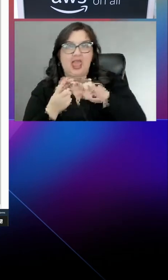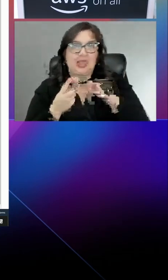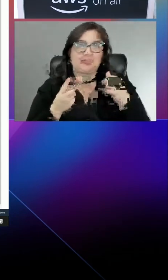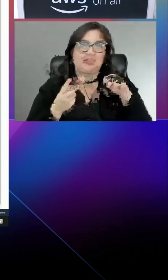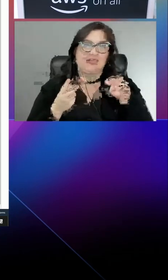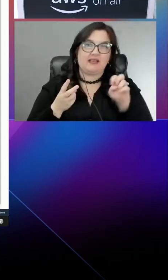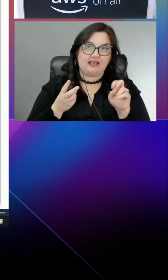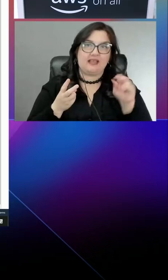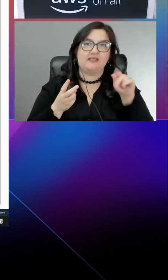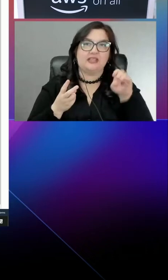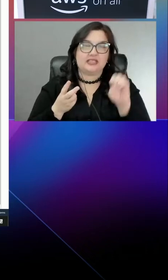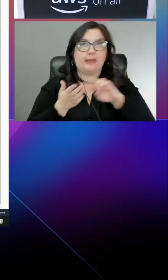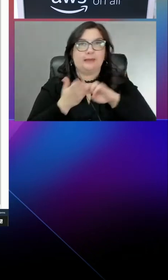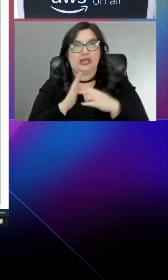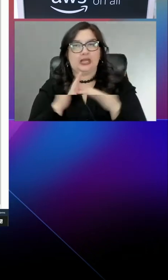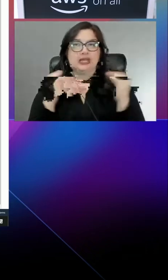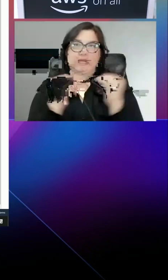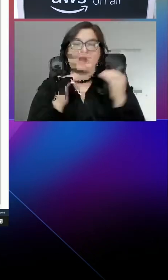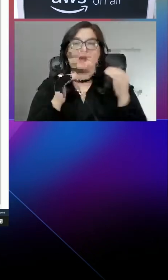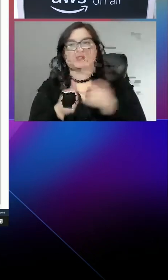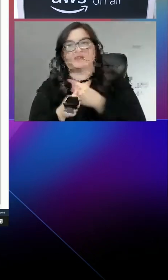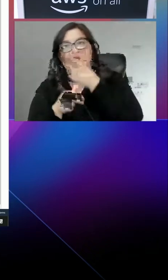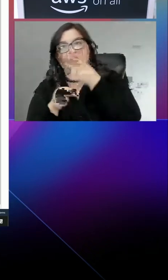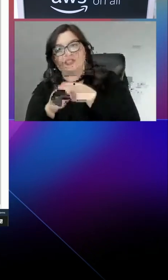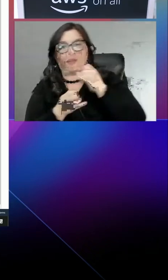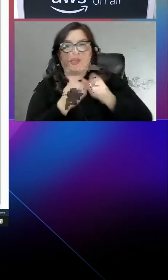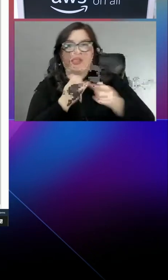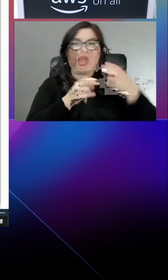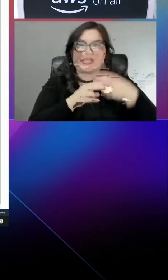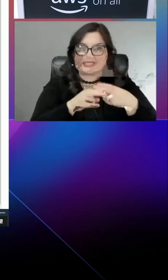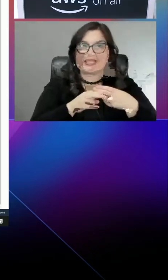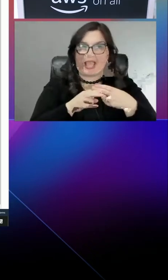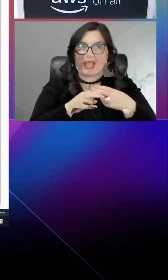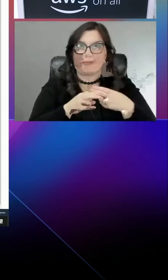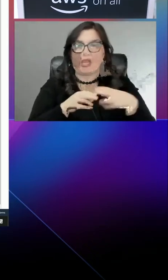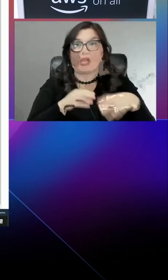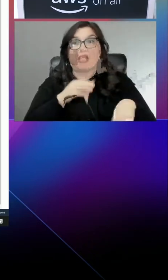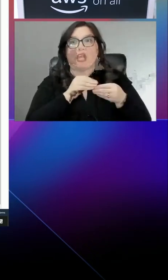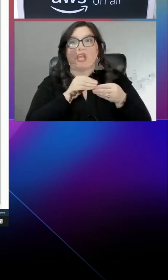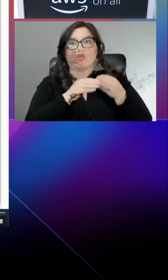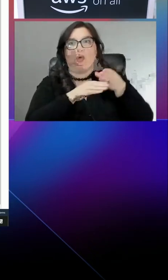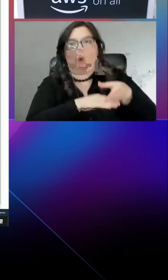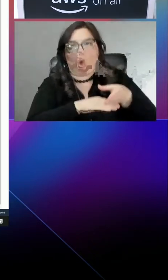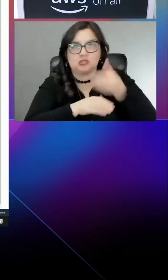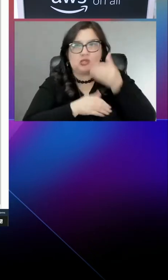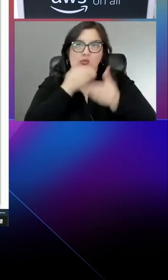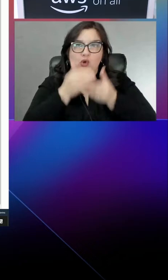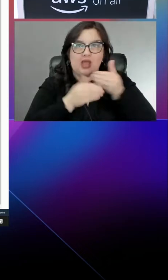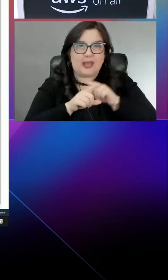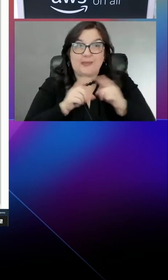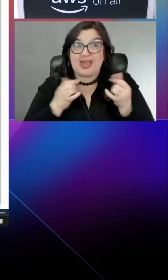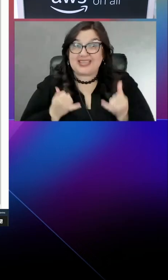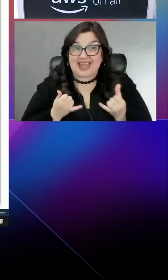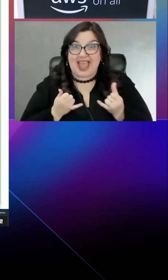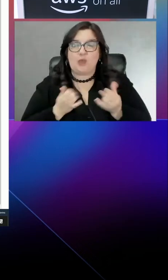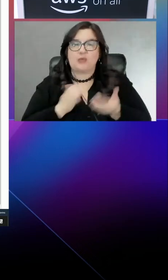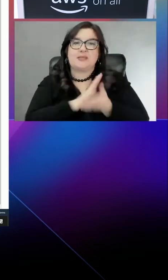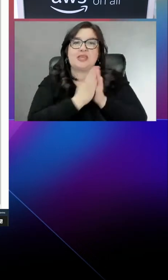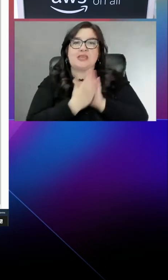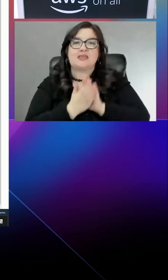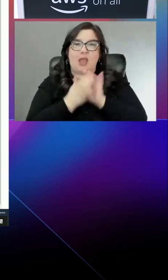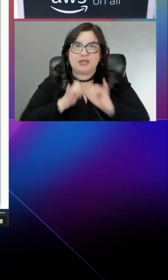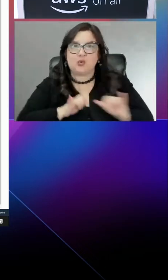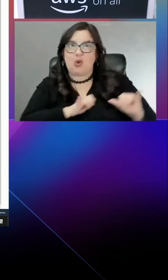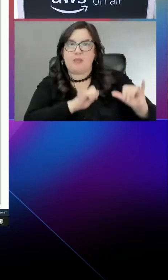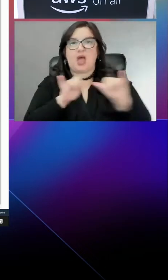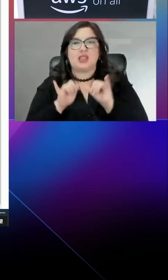name, and they have to do all these additional post-processing. Right. And with this, what we're doing is we're normalizing it across documents, so you don't have to worry